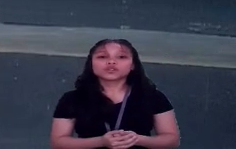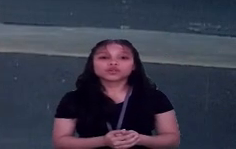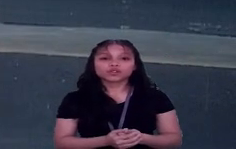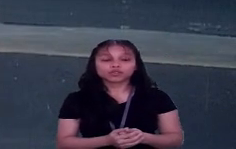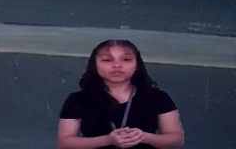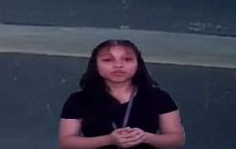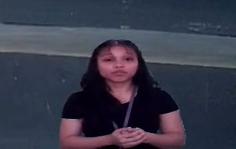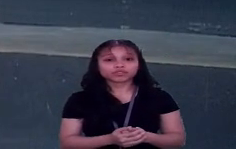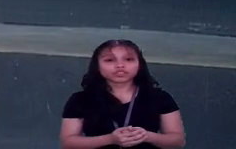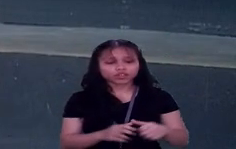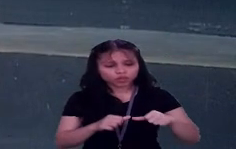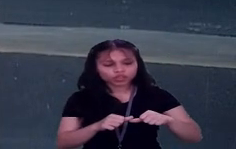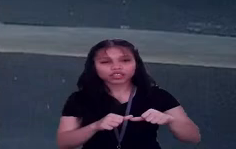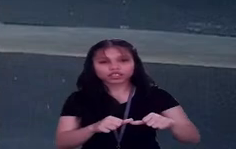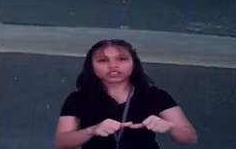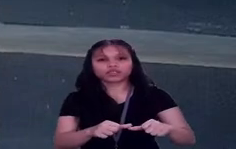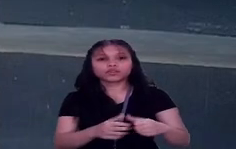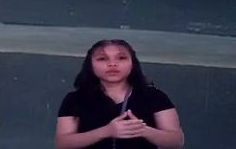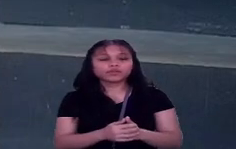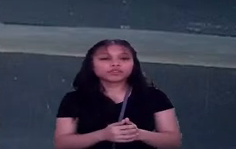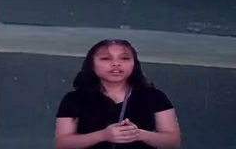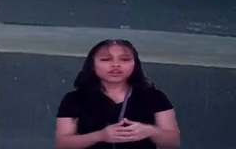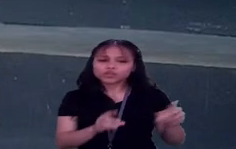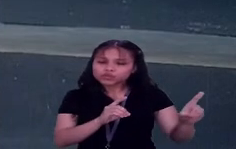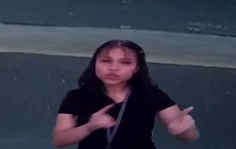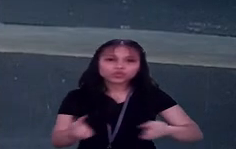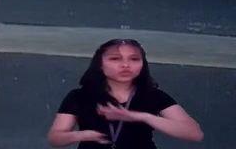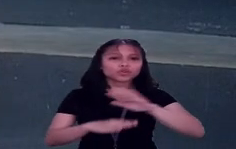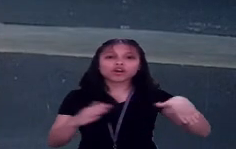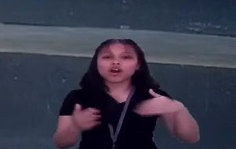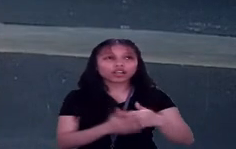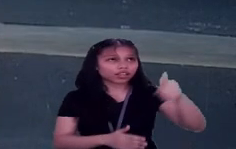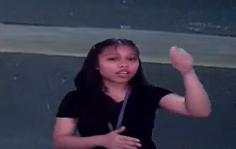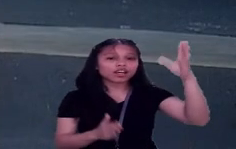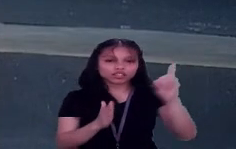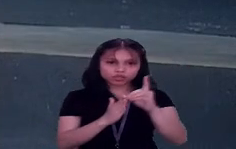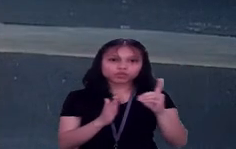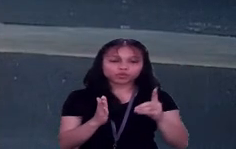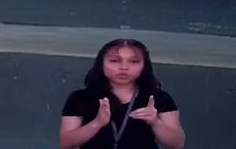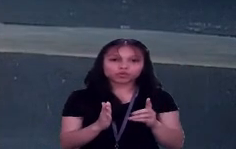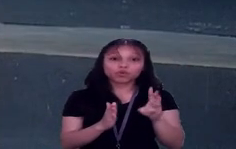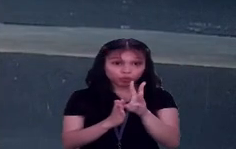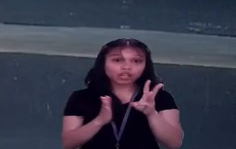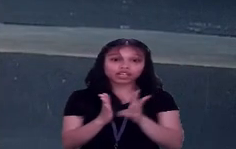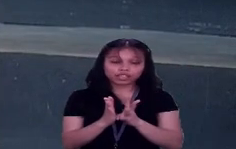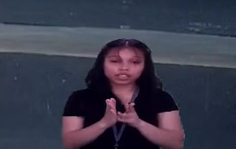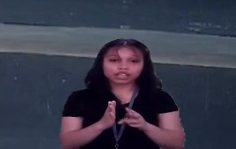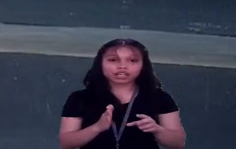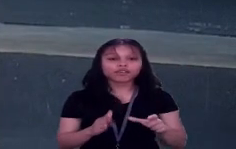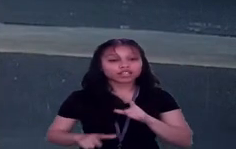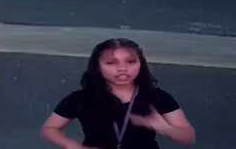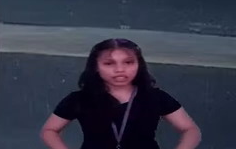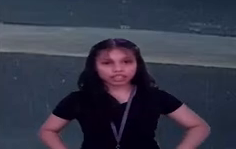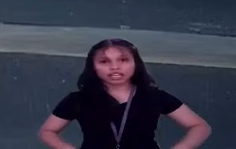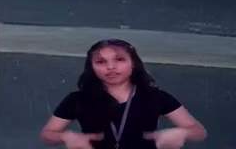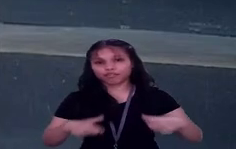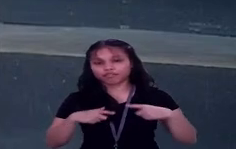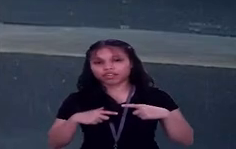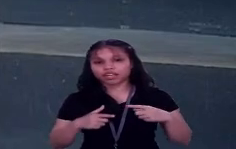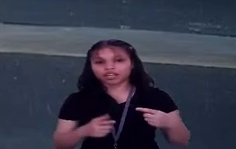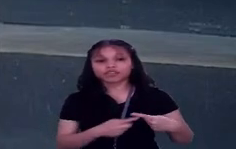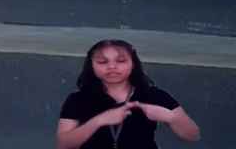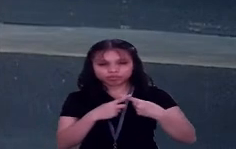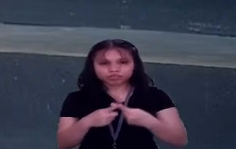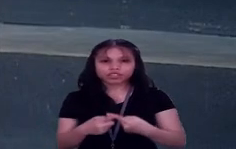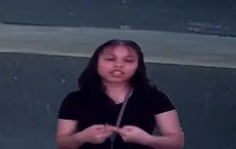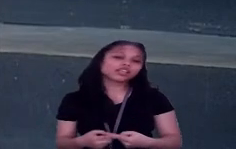on striving, to keep on pressing on, doing all of His will in my life, especially the soul winning. In 2023,